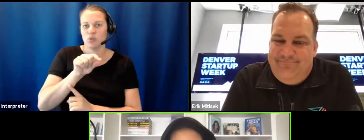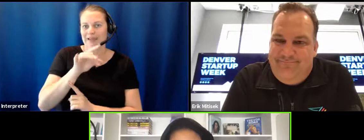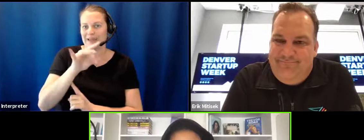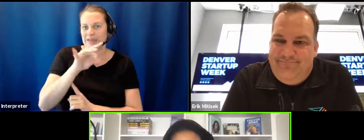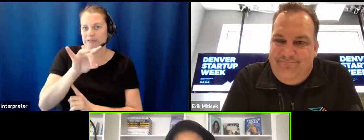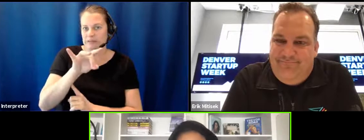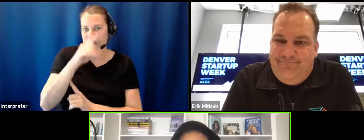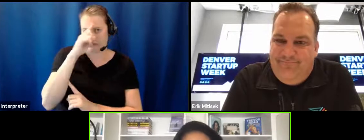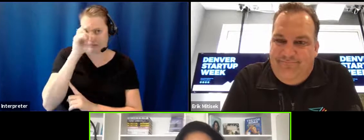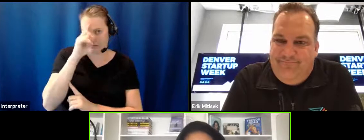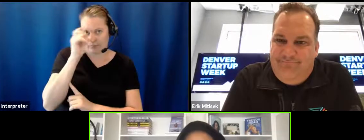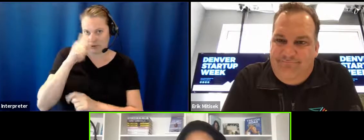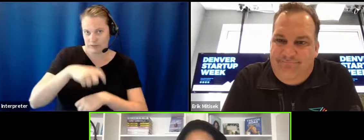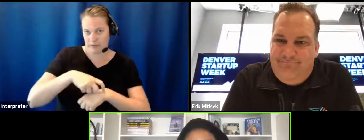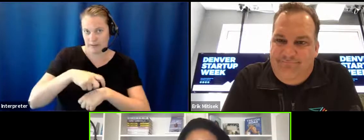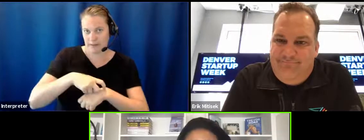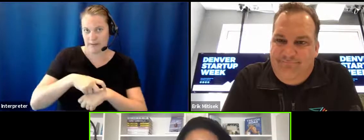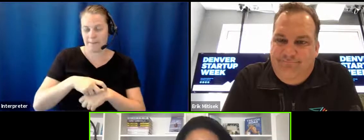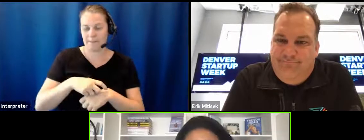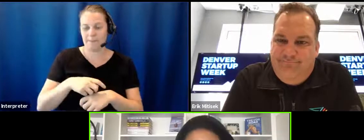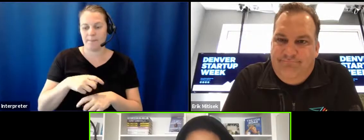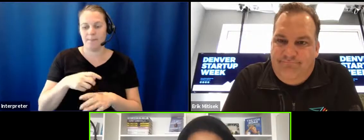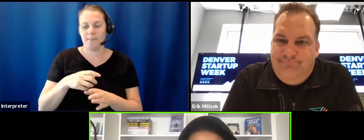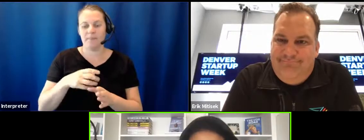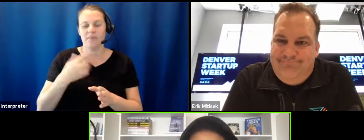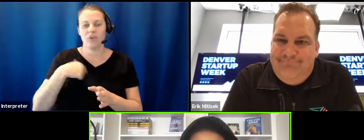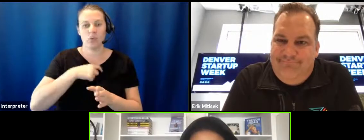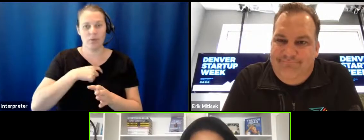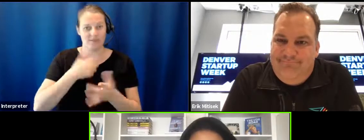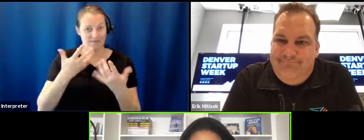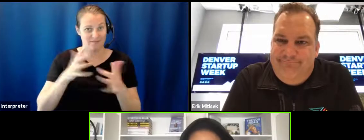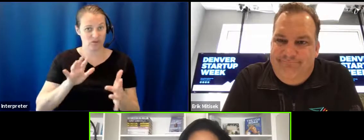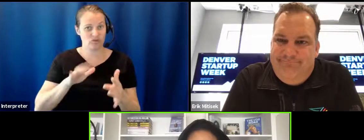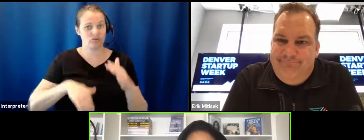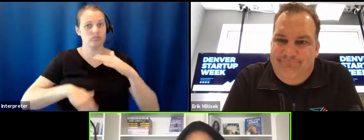summer 2018, after we had reached 100 companies,